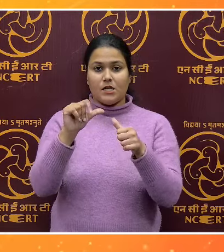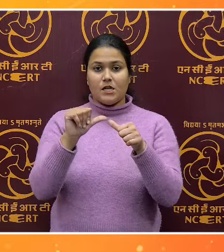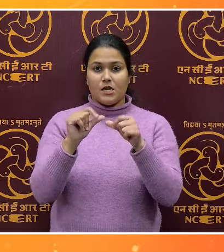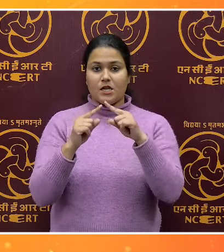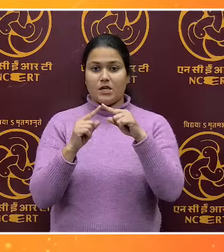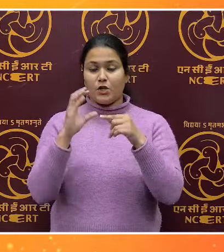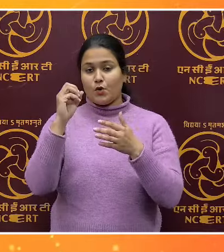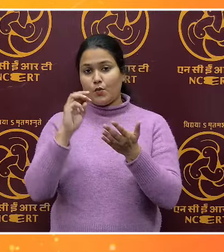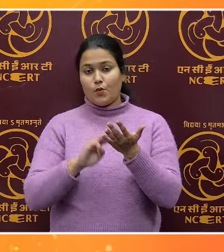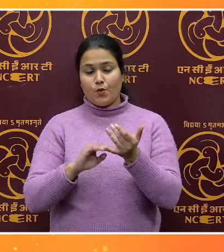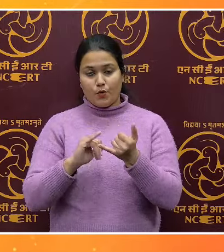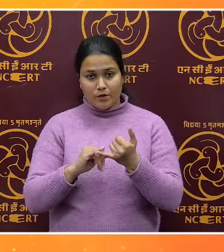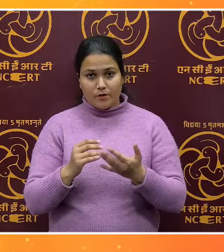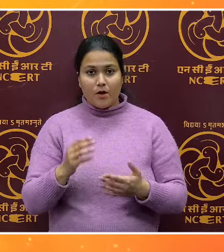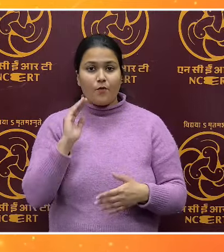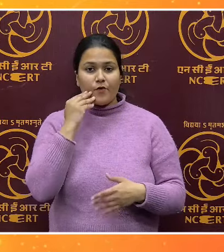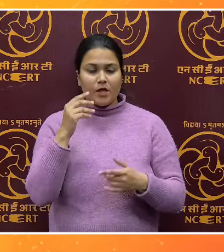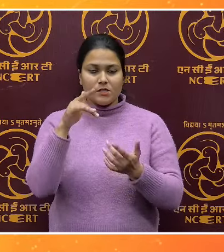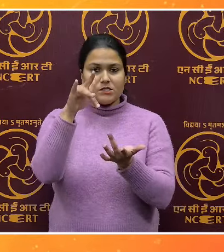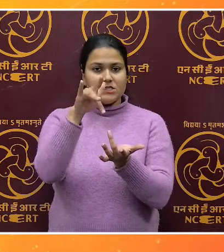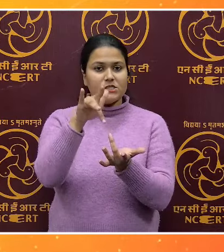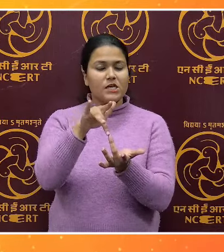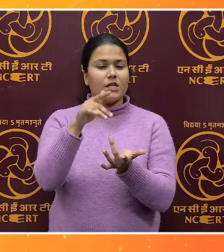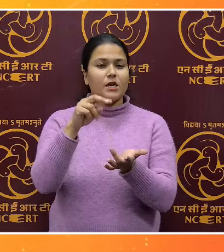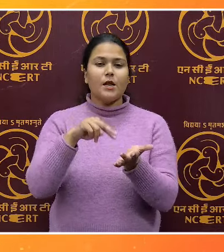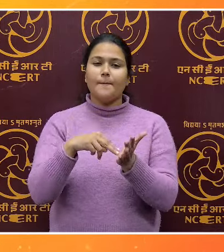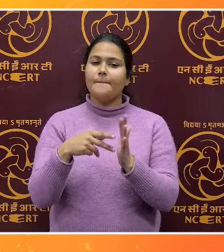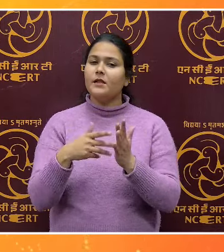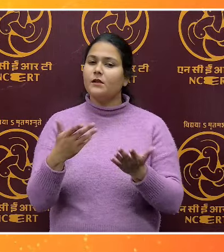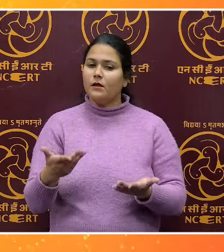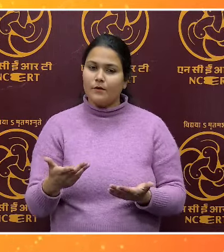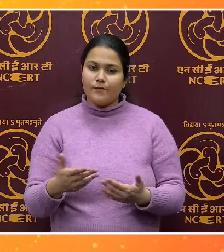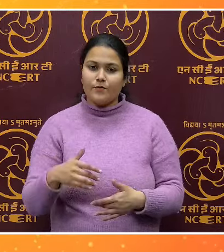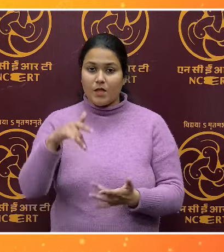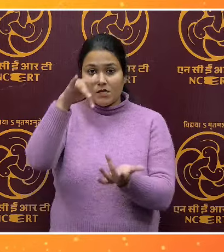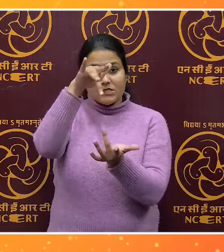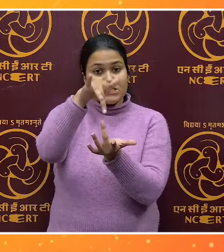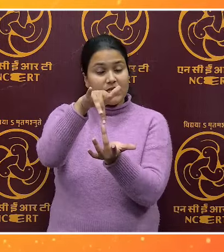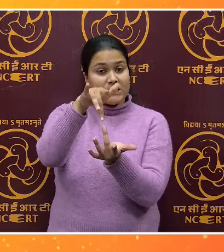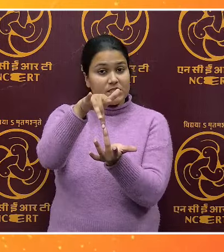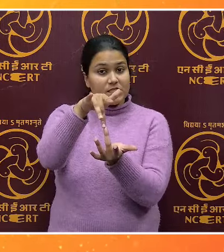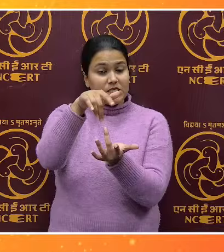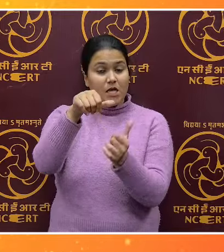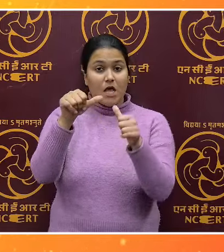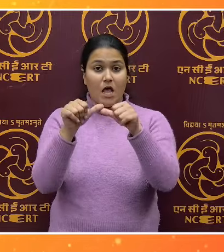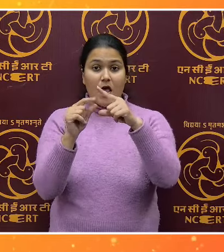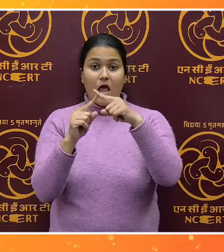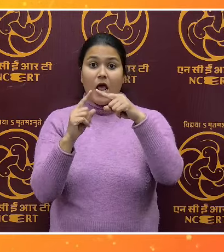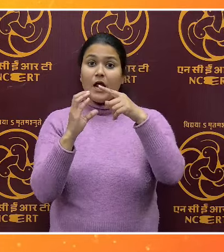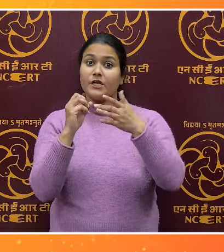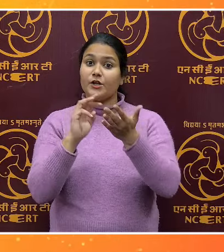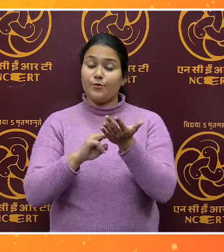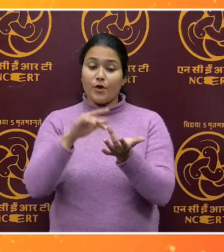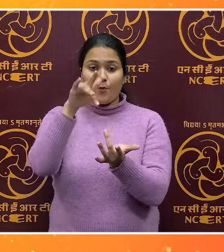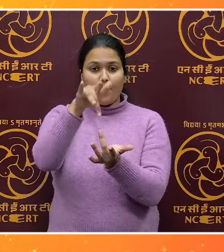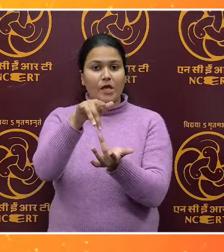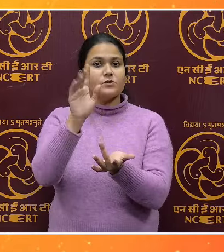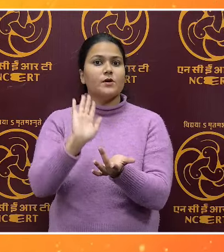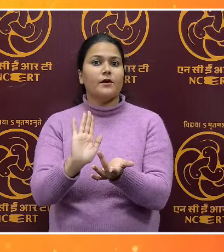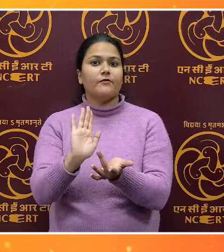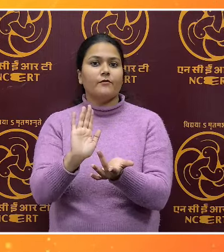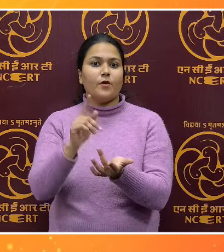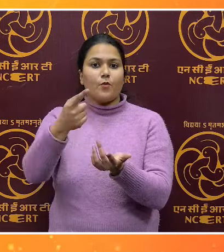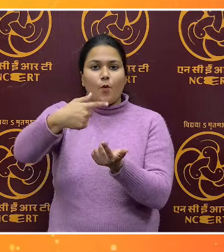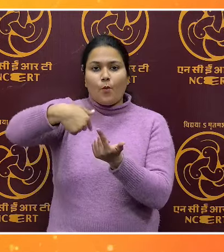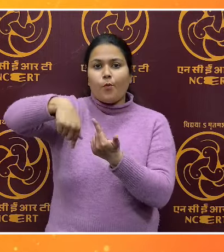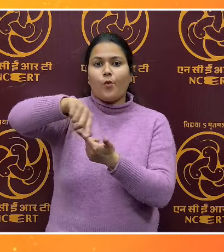Generally, when we talk about central, central means the central will be present, the atom will be present in the center, surrounding by